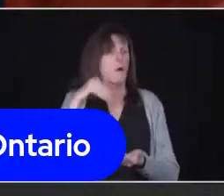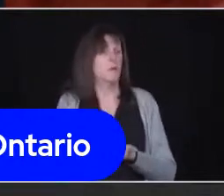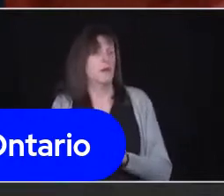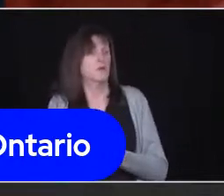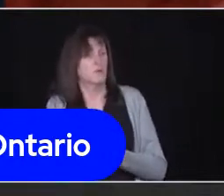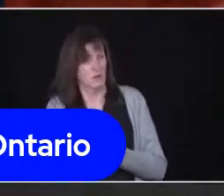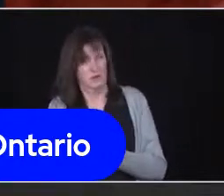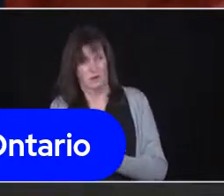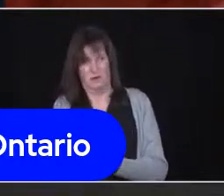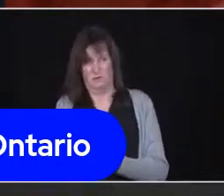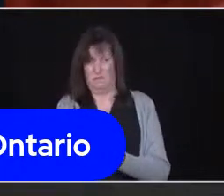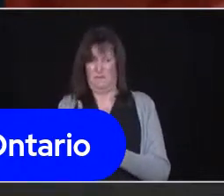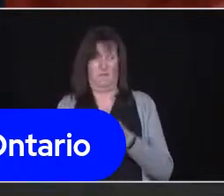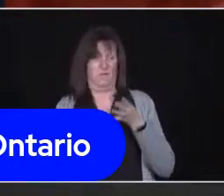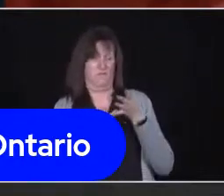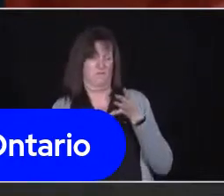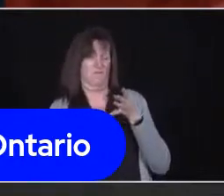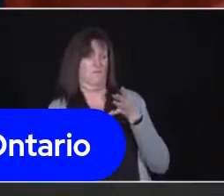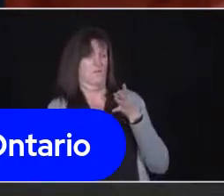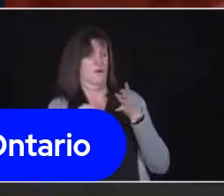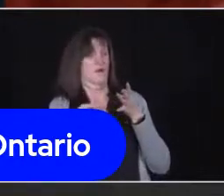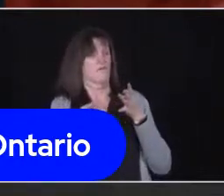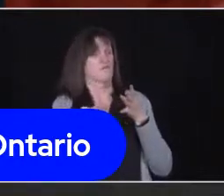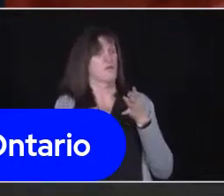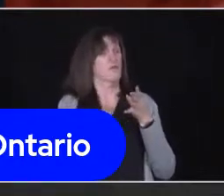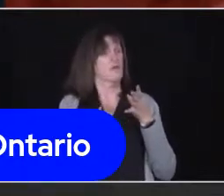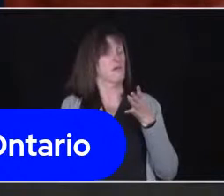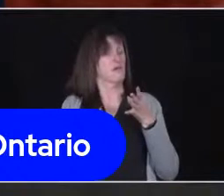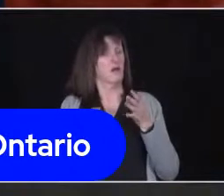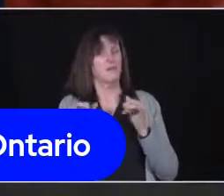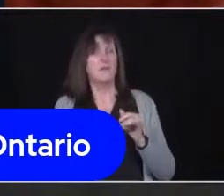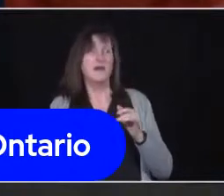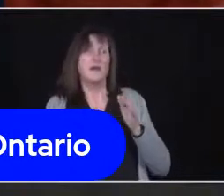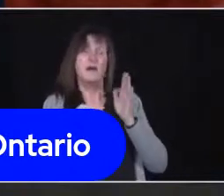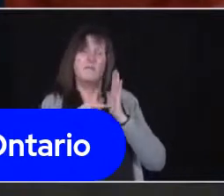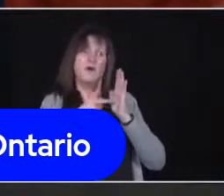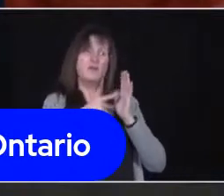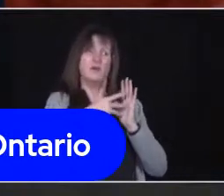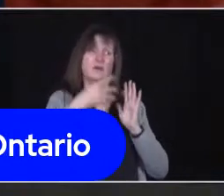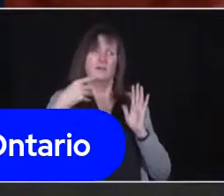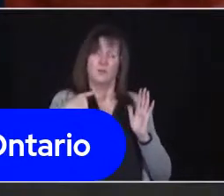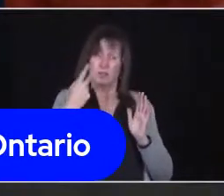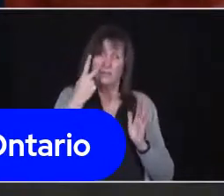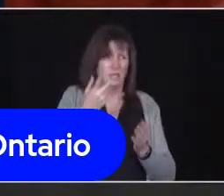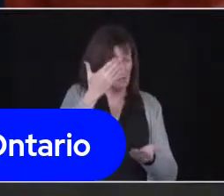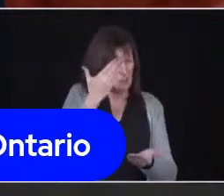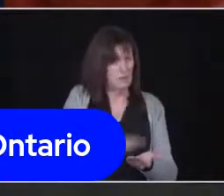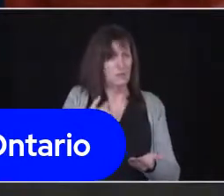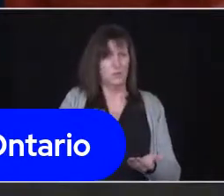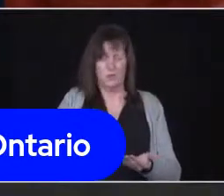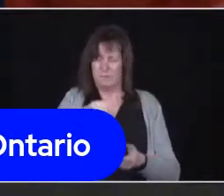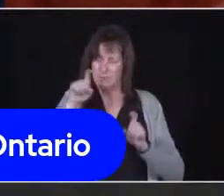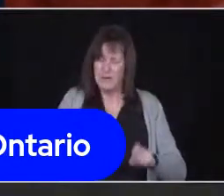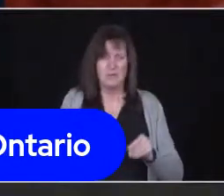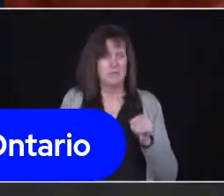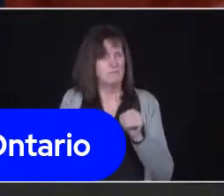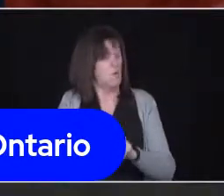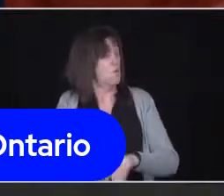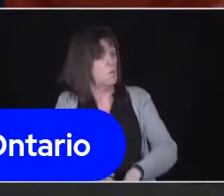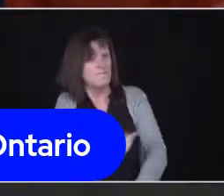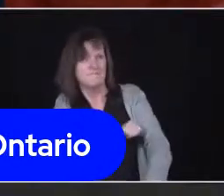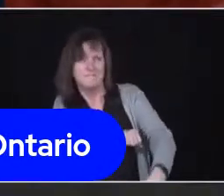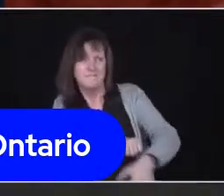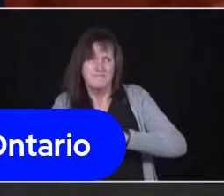highly concerning modeling is very clear that unless further actions are taken, case rates will continue to rise, pushing